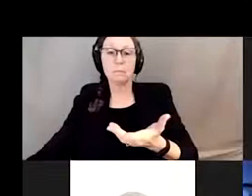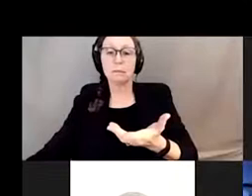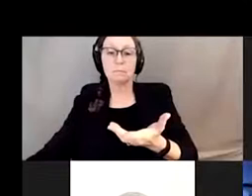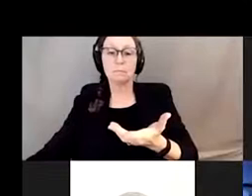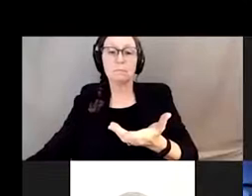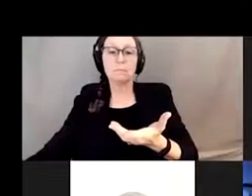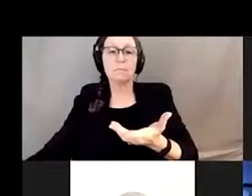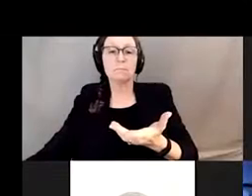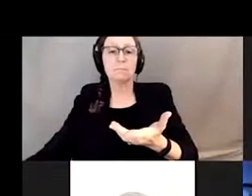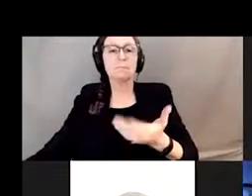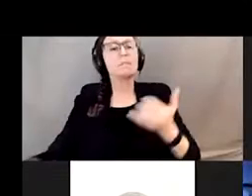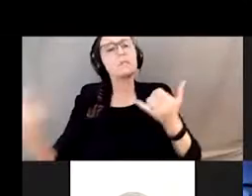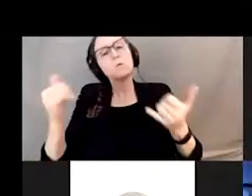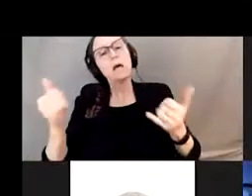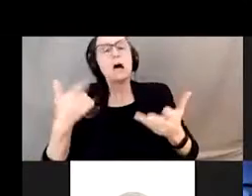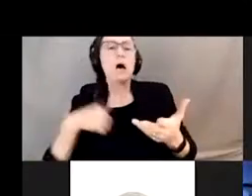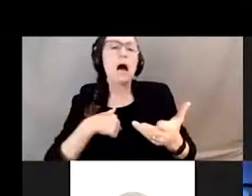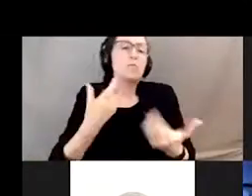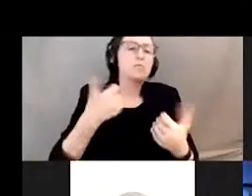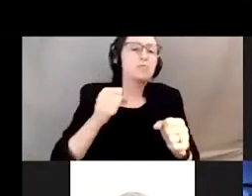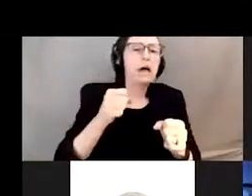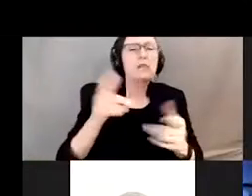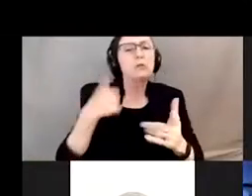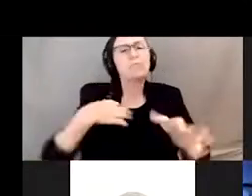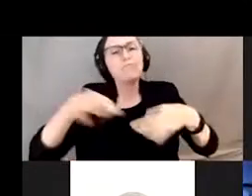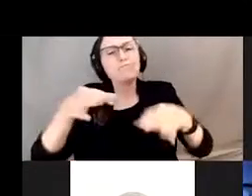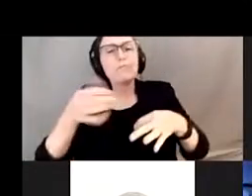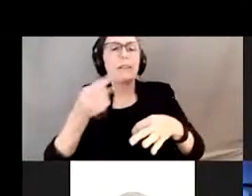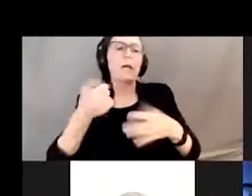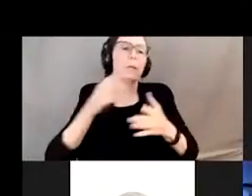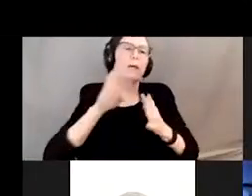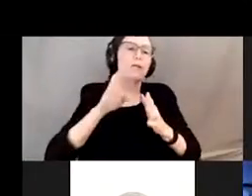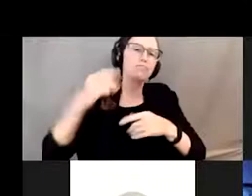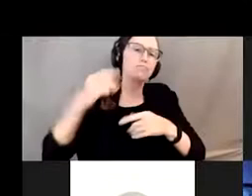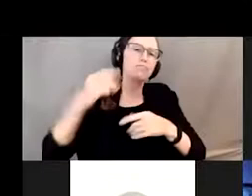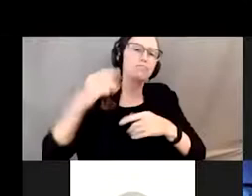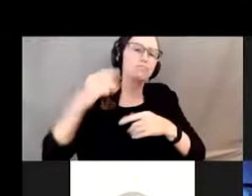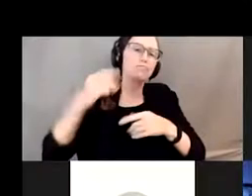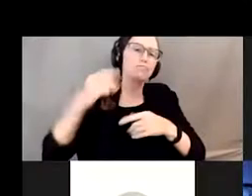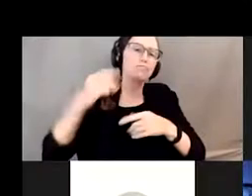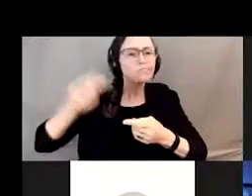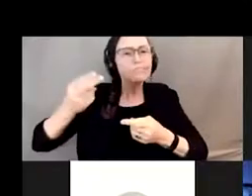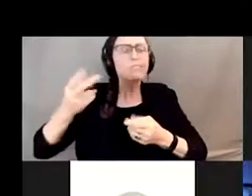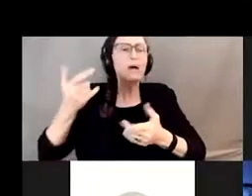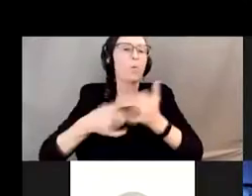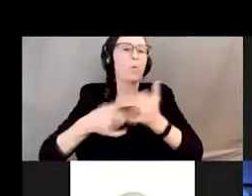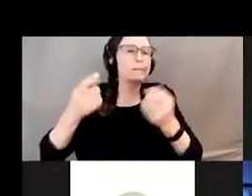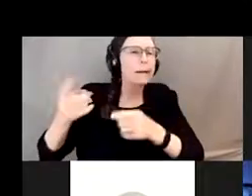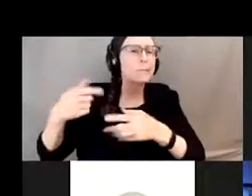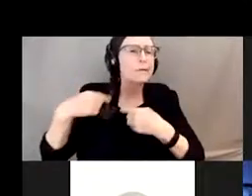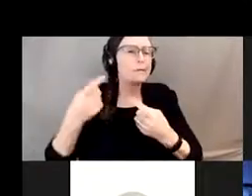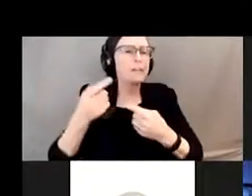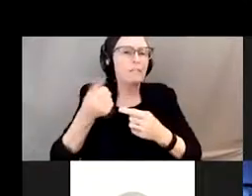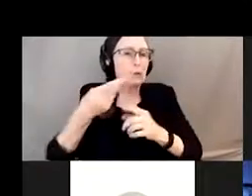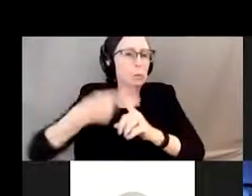do is give at least some background for what's happened in the course of the last